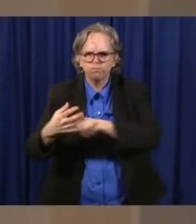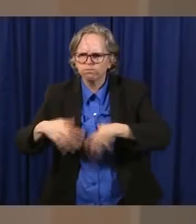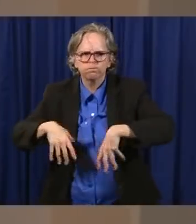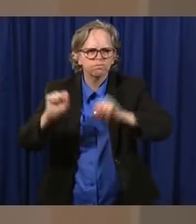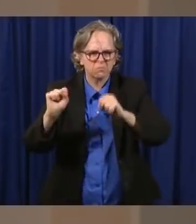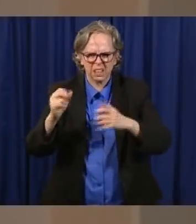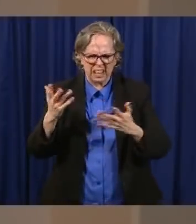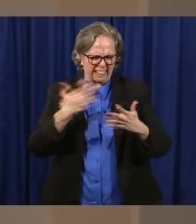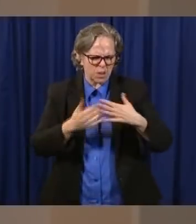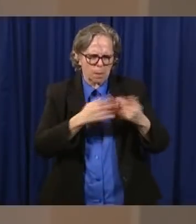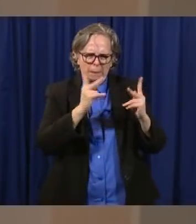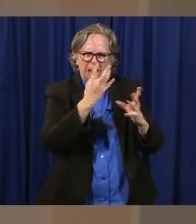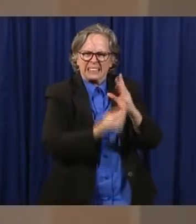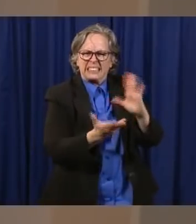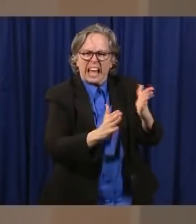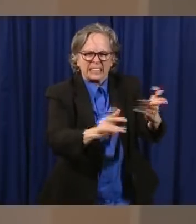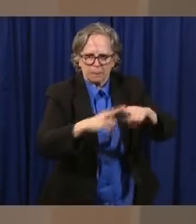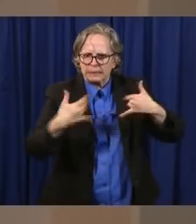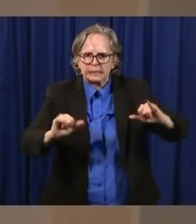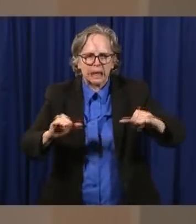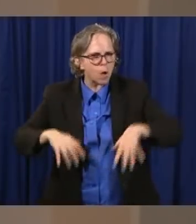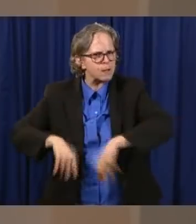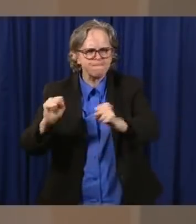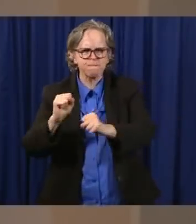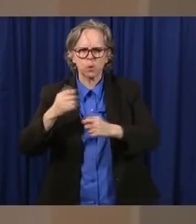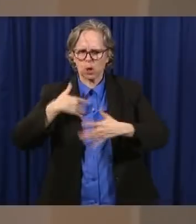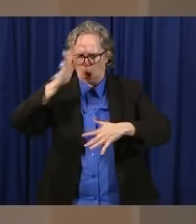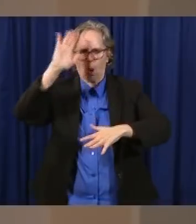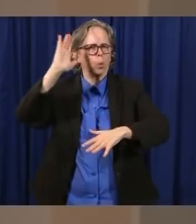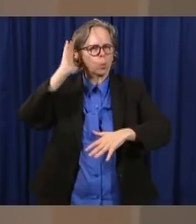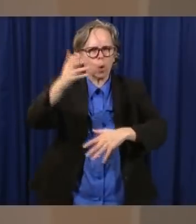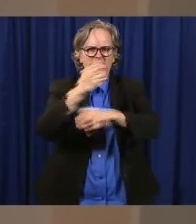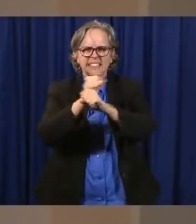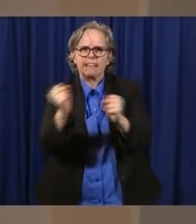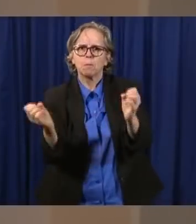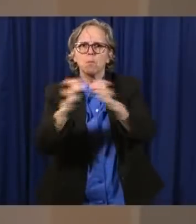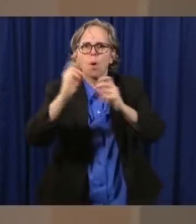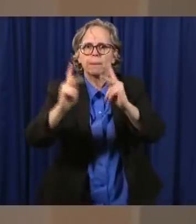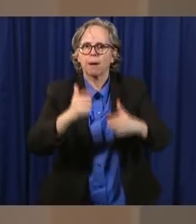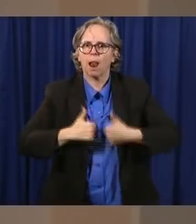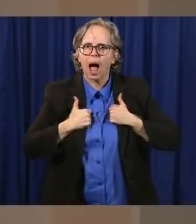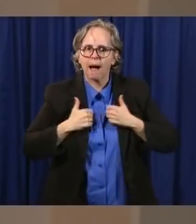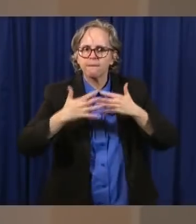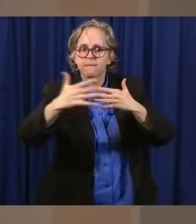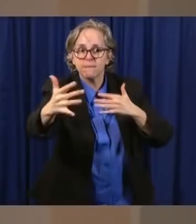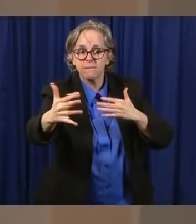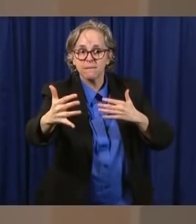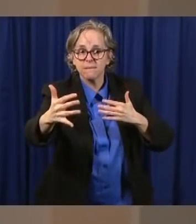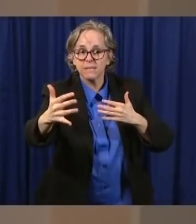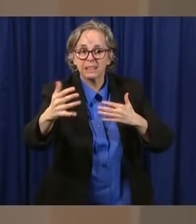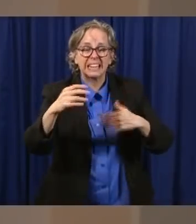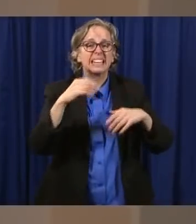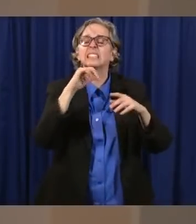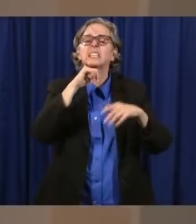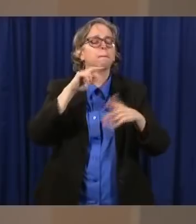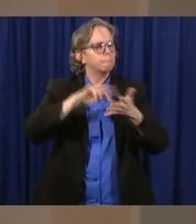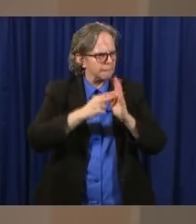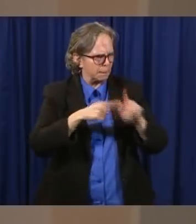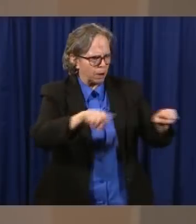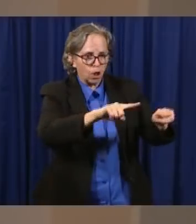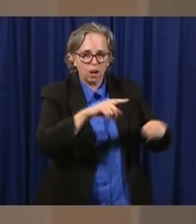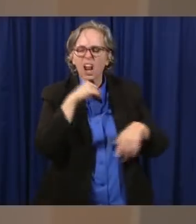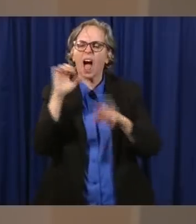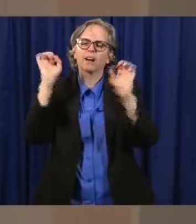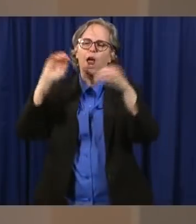and we know that this is going to save lives. And these are not statistics; they are real people who have families.